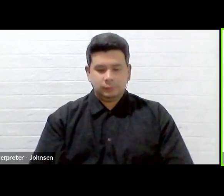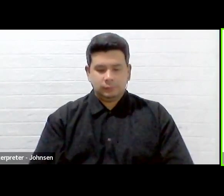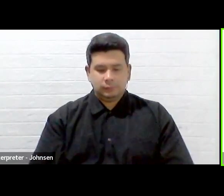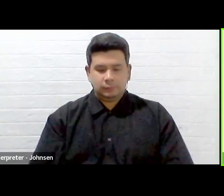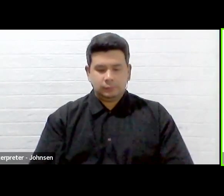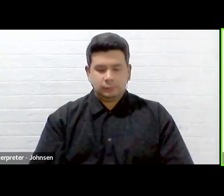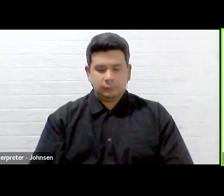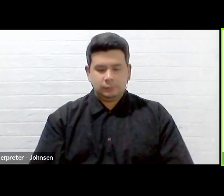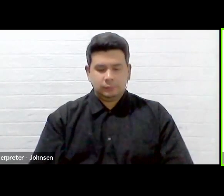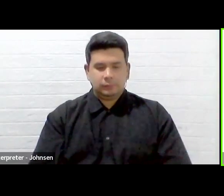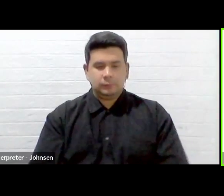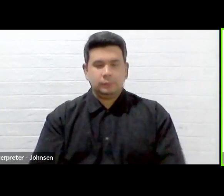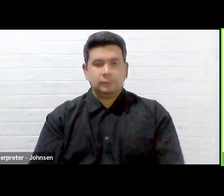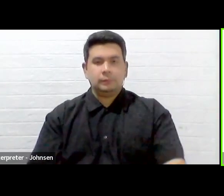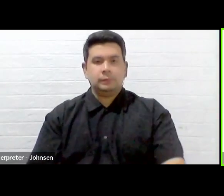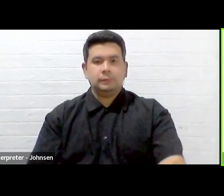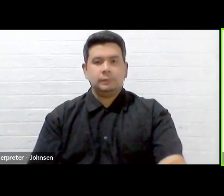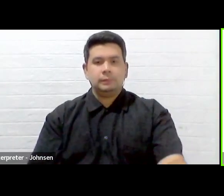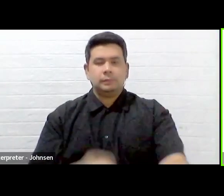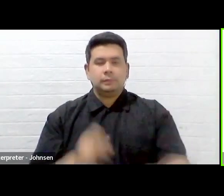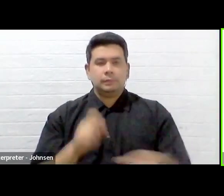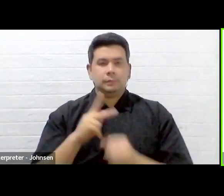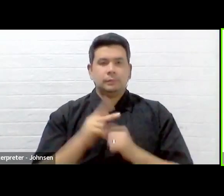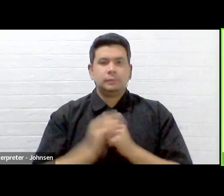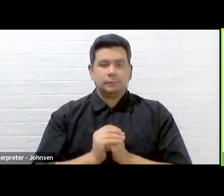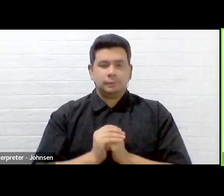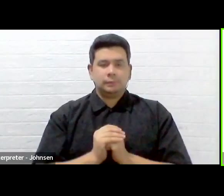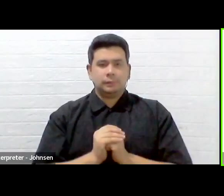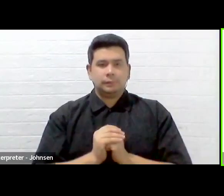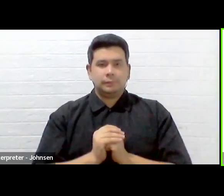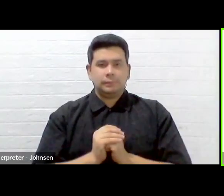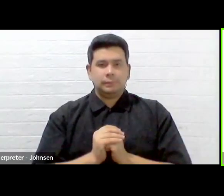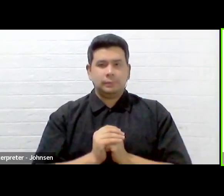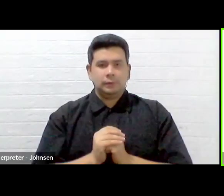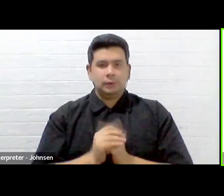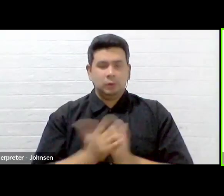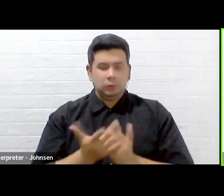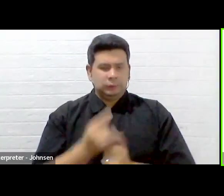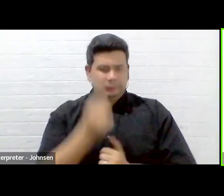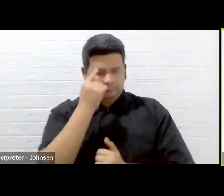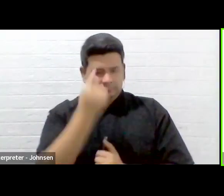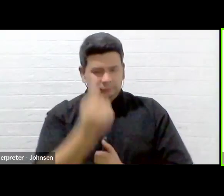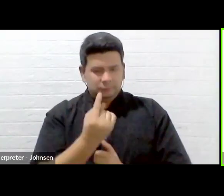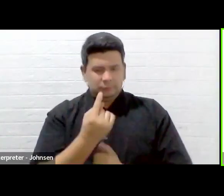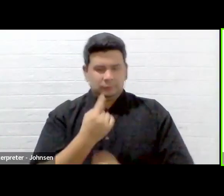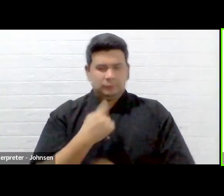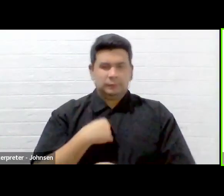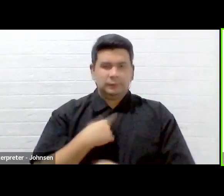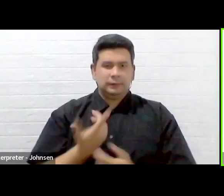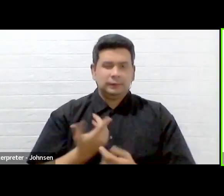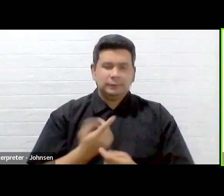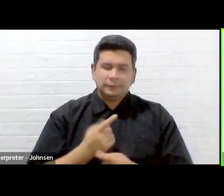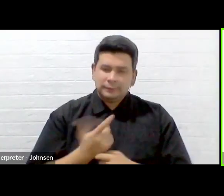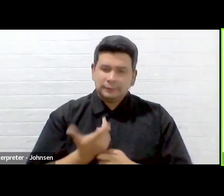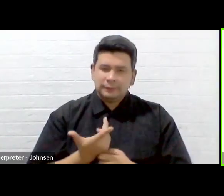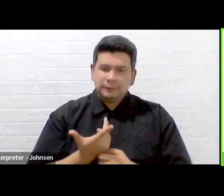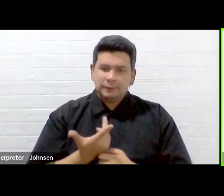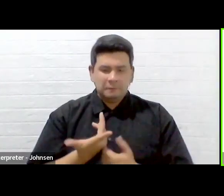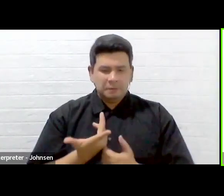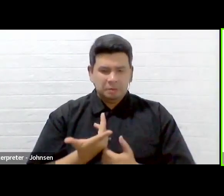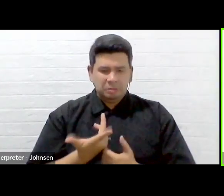me after this. So it's quite a lonely type of field of